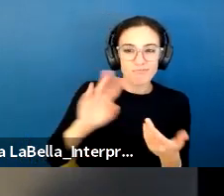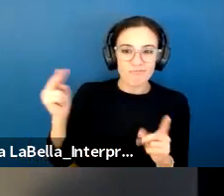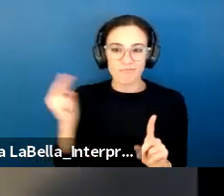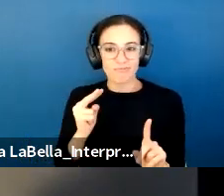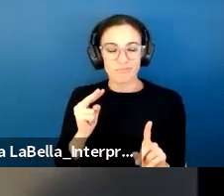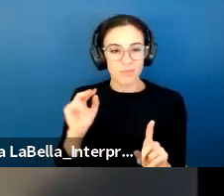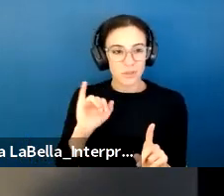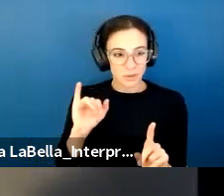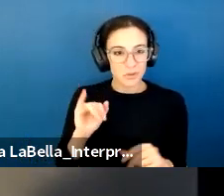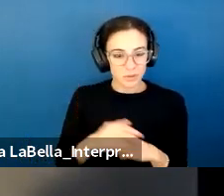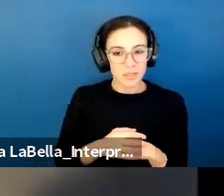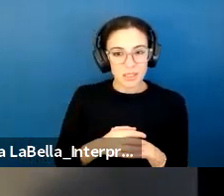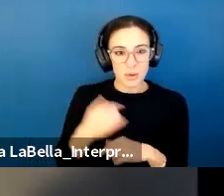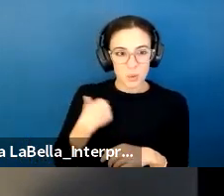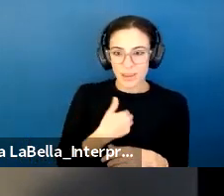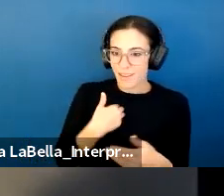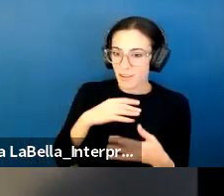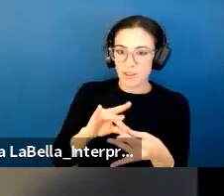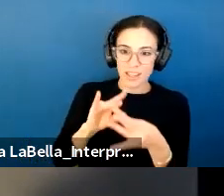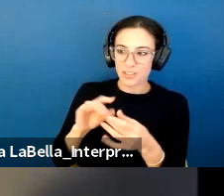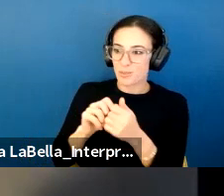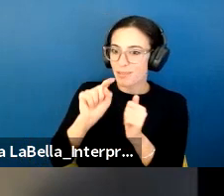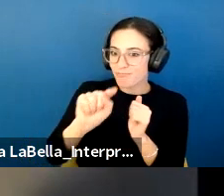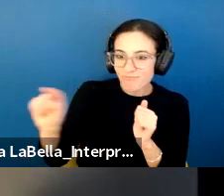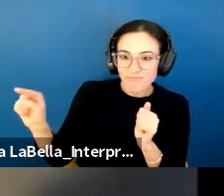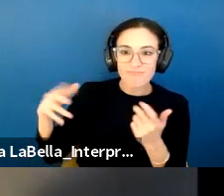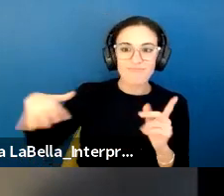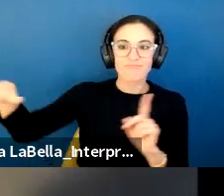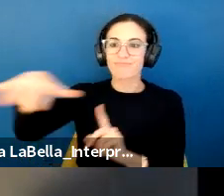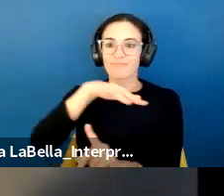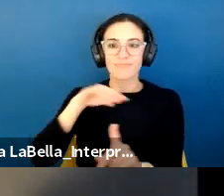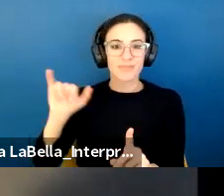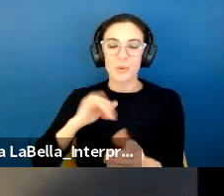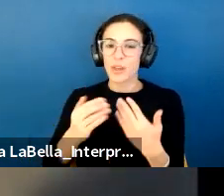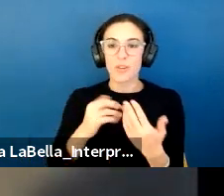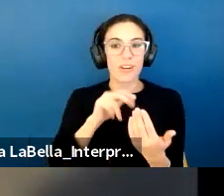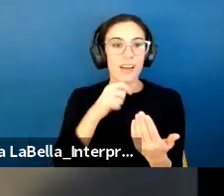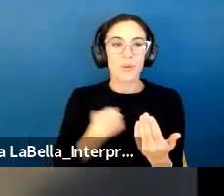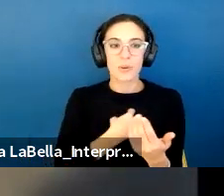and we have a relationship with, whether or not we're conscious of it all the time.